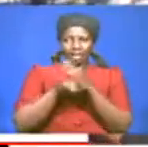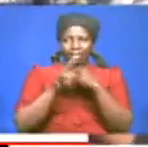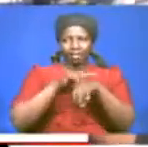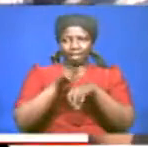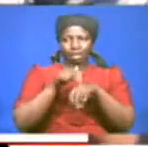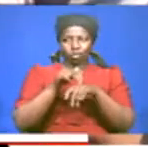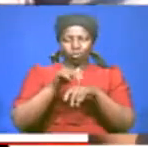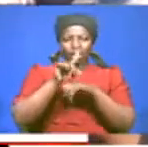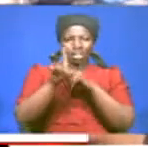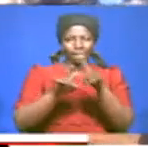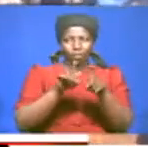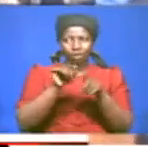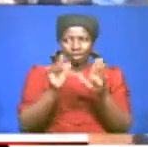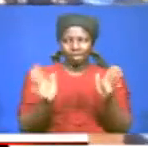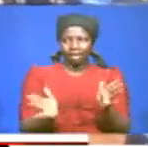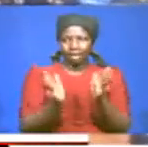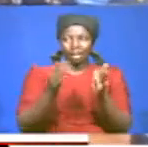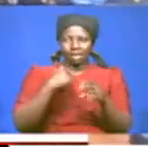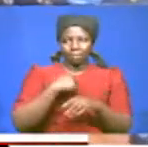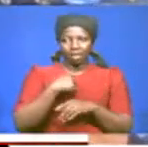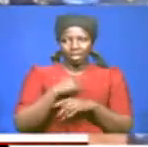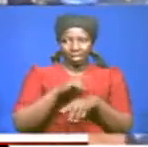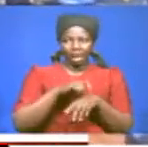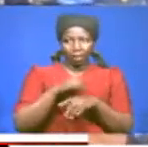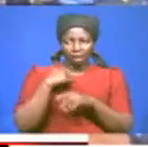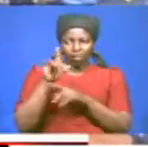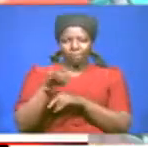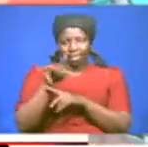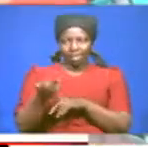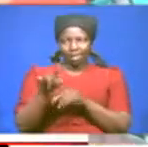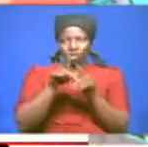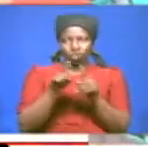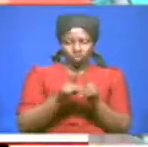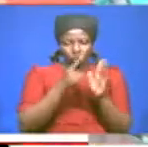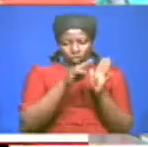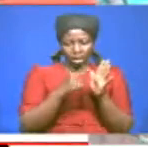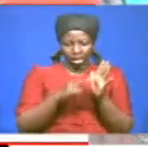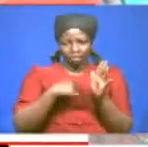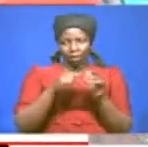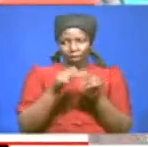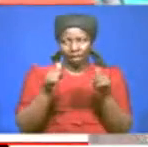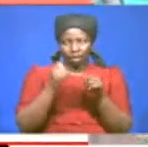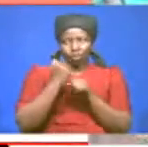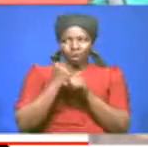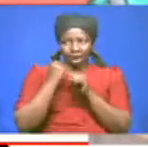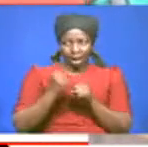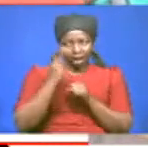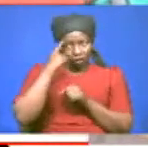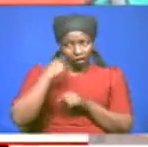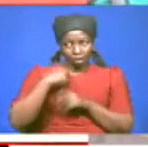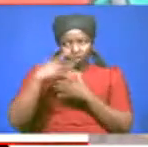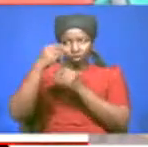me whenever I went wrong, and they also corrected me accordingly. To work hard so that I could go to my dream school, which